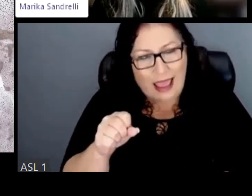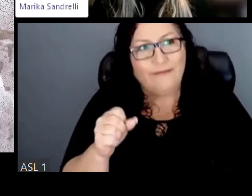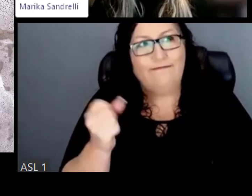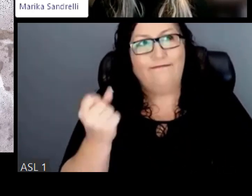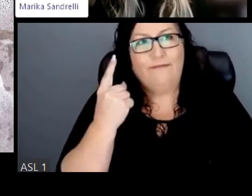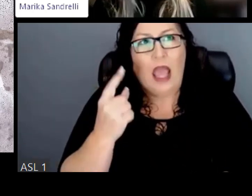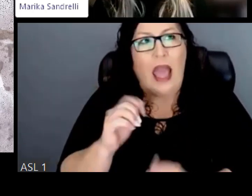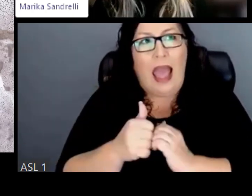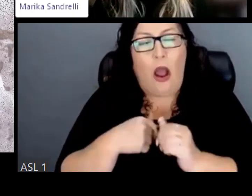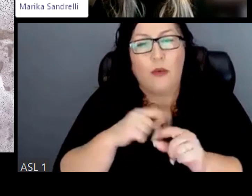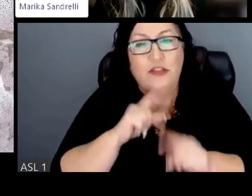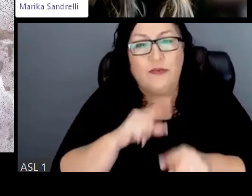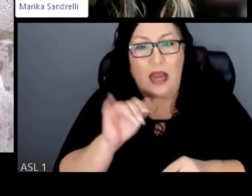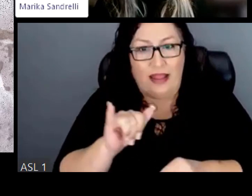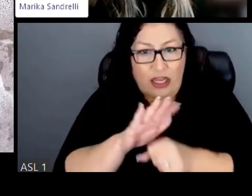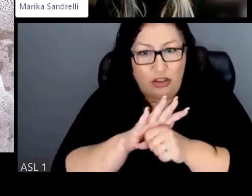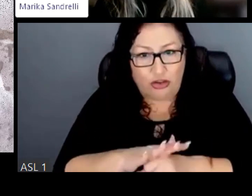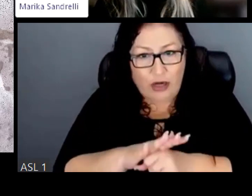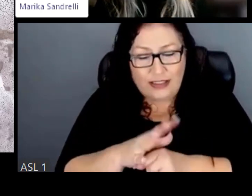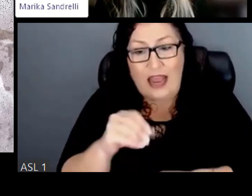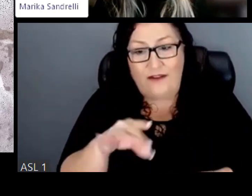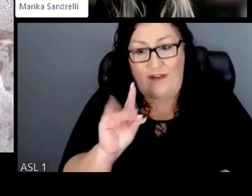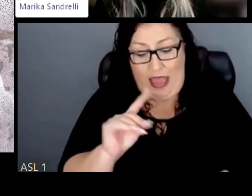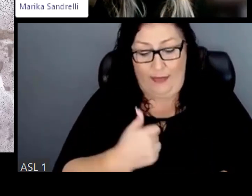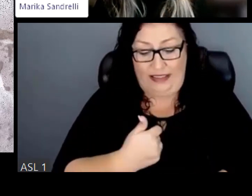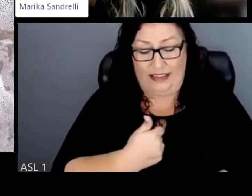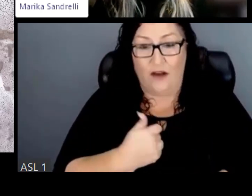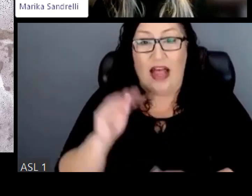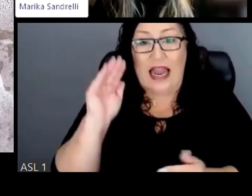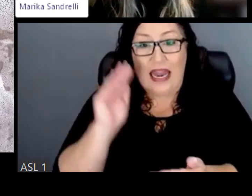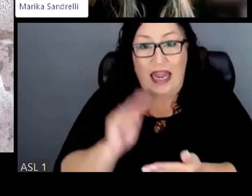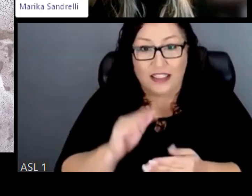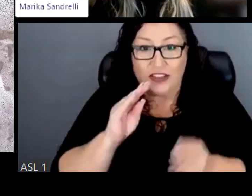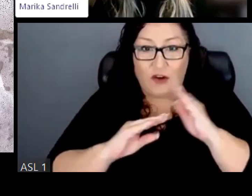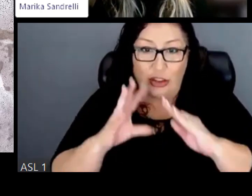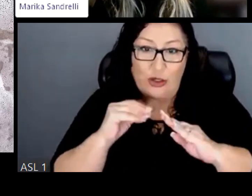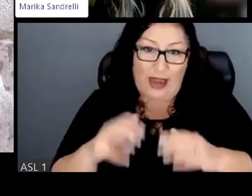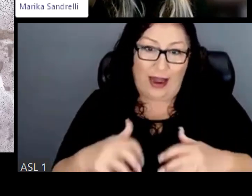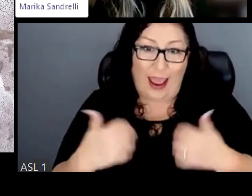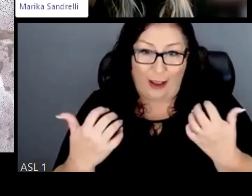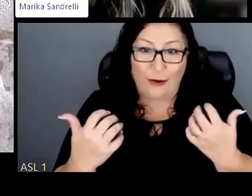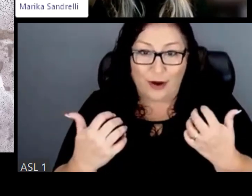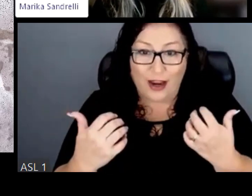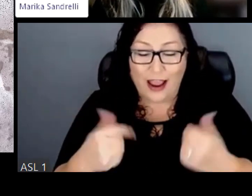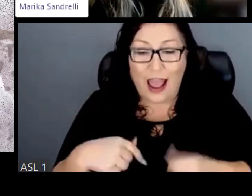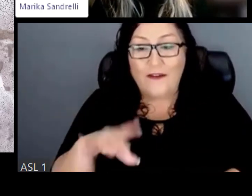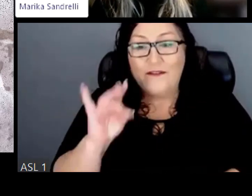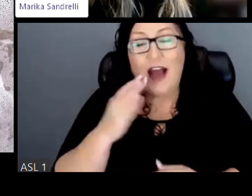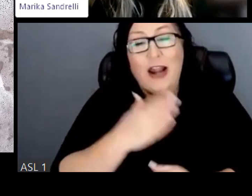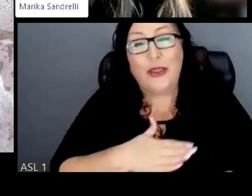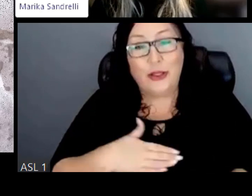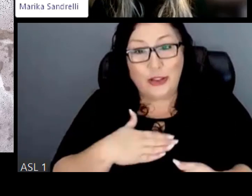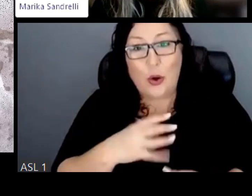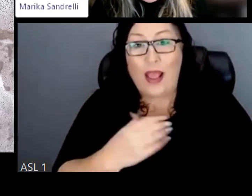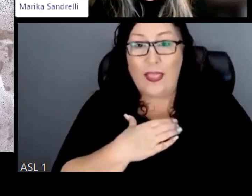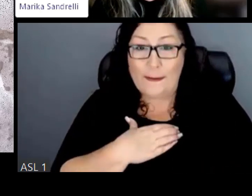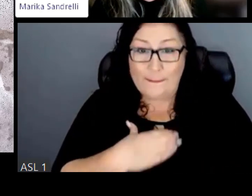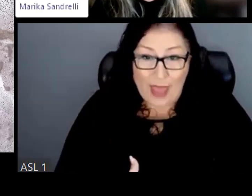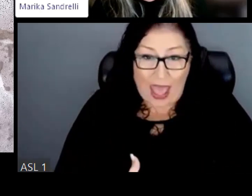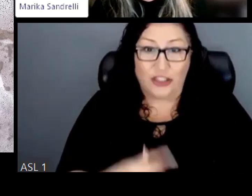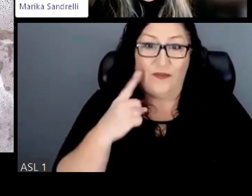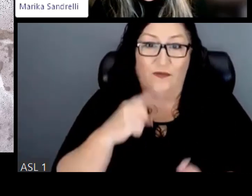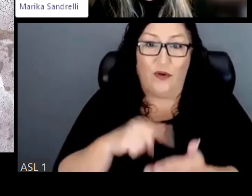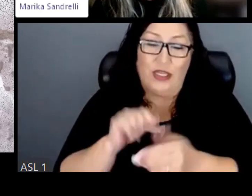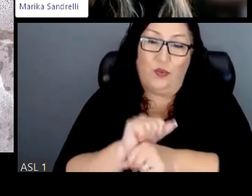to how I am responding to this distress and find myself less frustrated and angry. I am finding the joy and